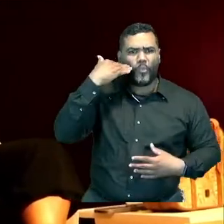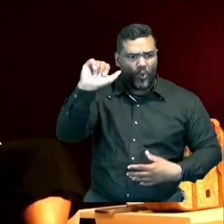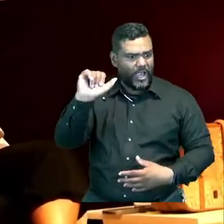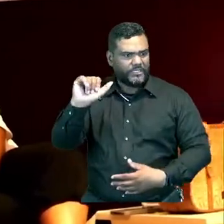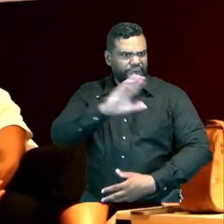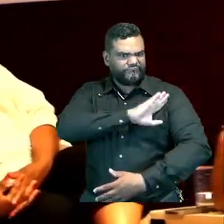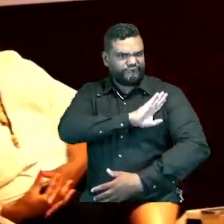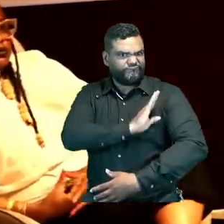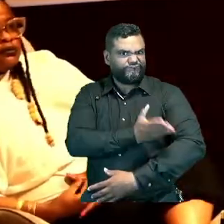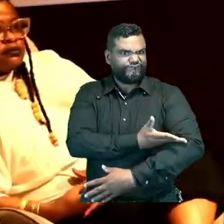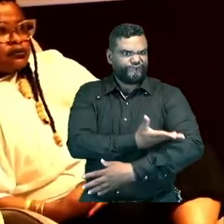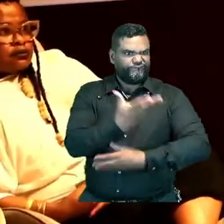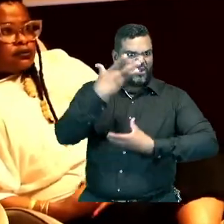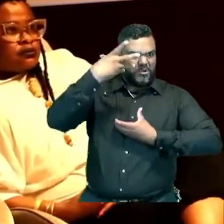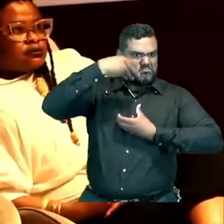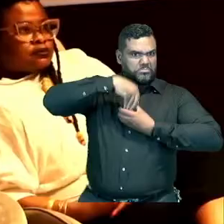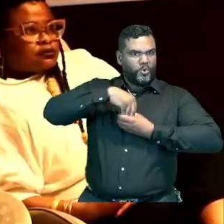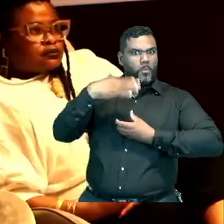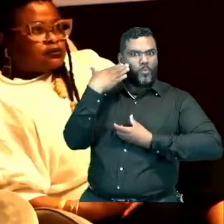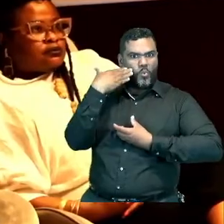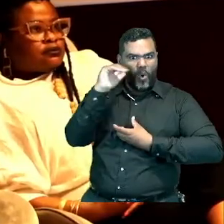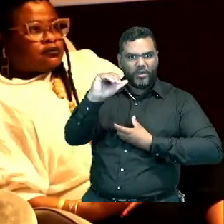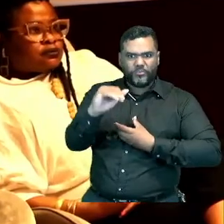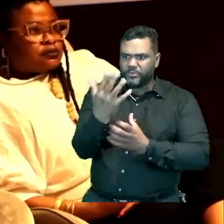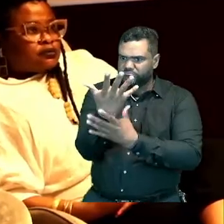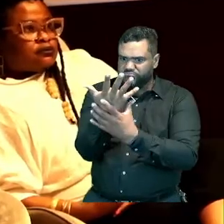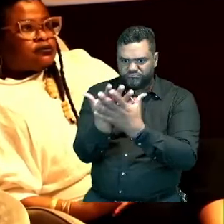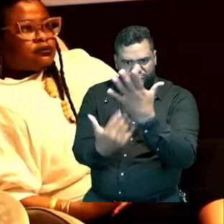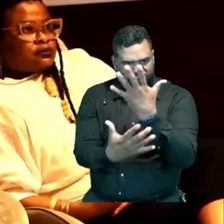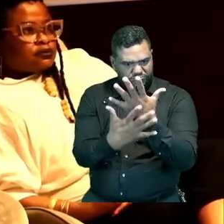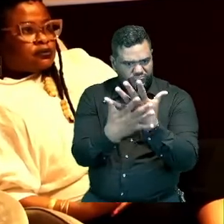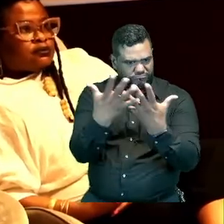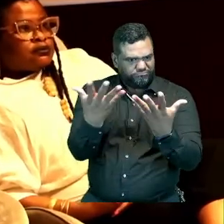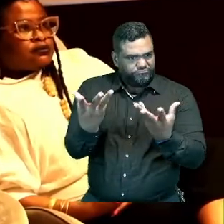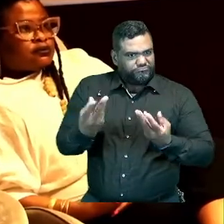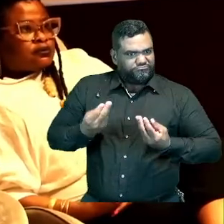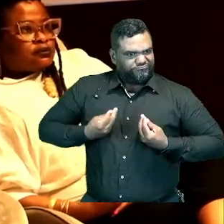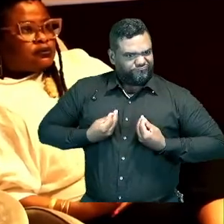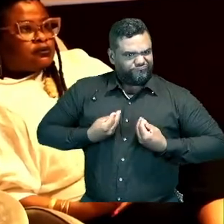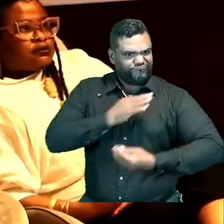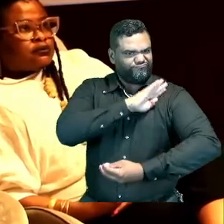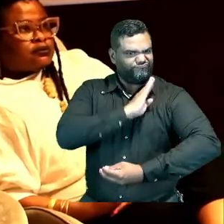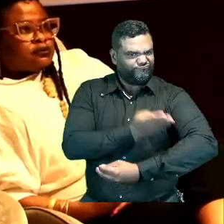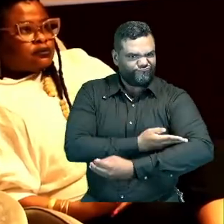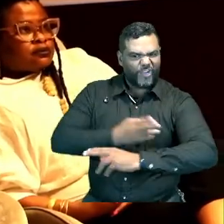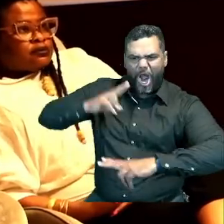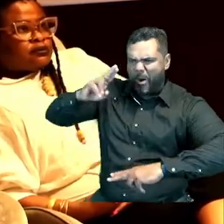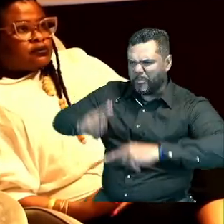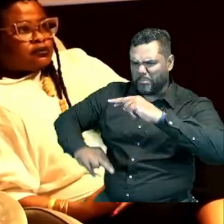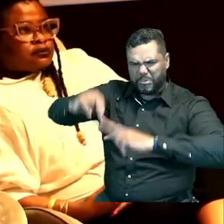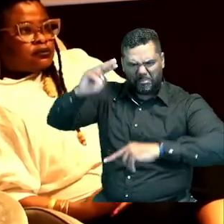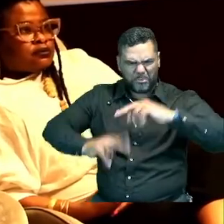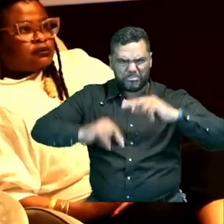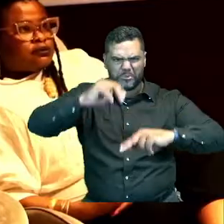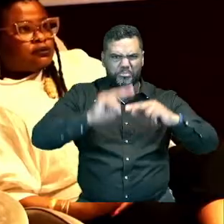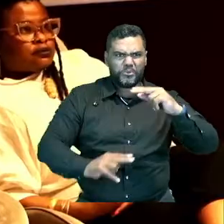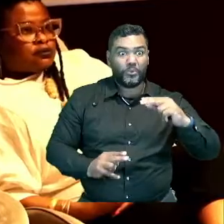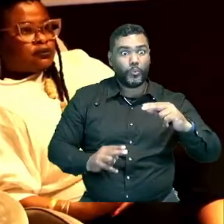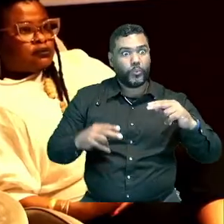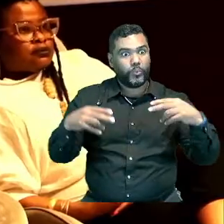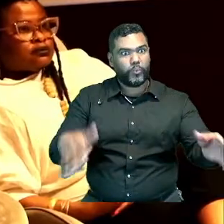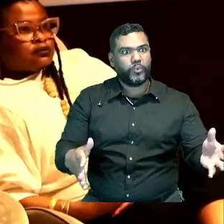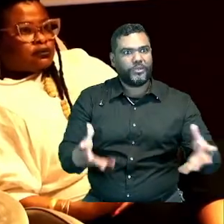terror when it comes to women's power and that strength that we hold in our hands to maintain life and to build. There is